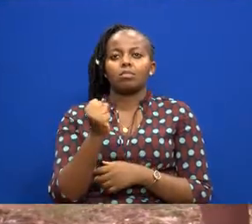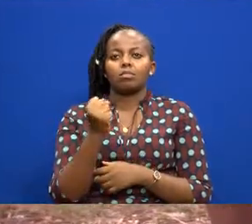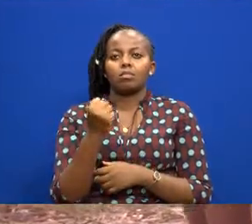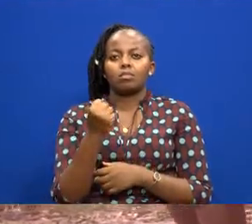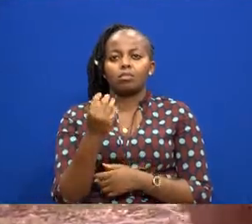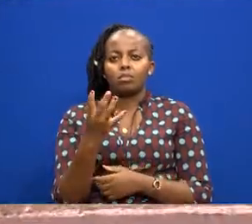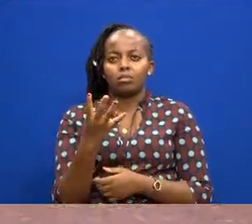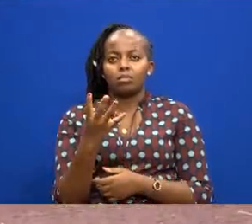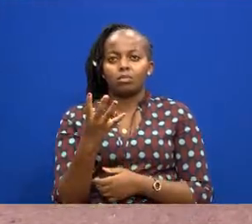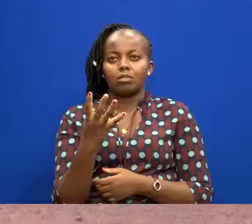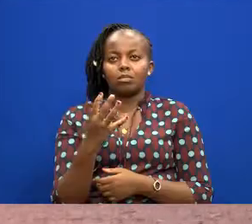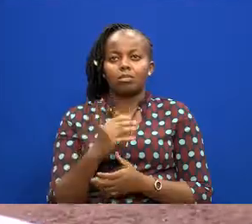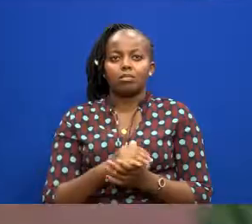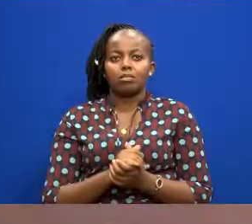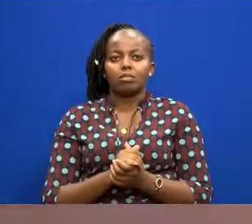4,